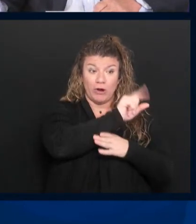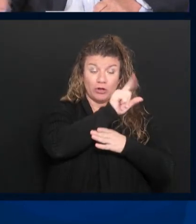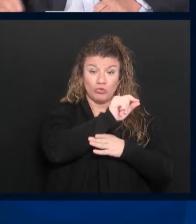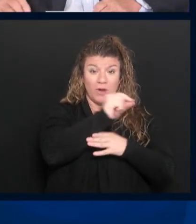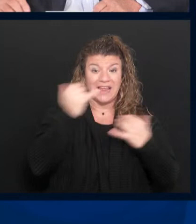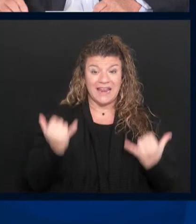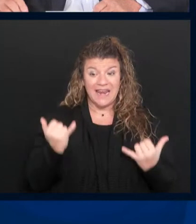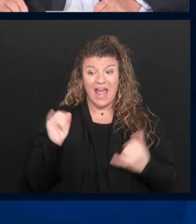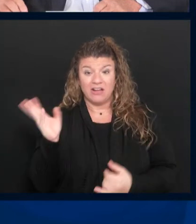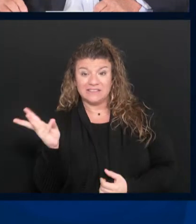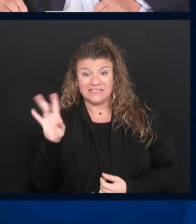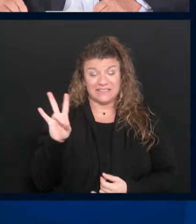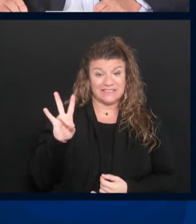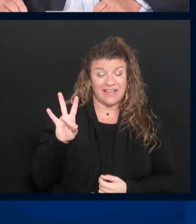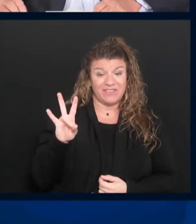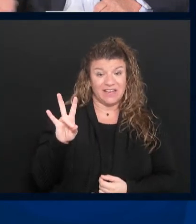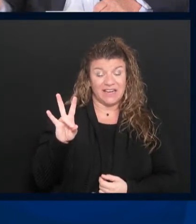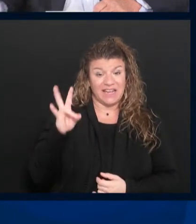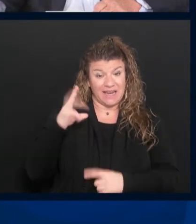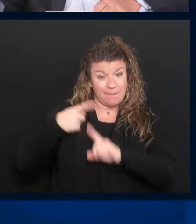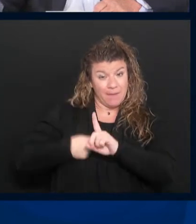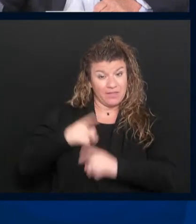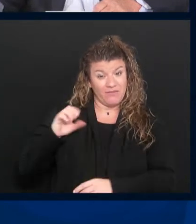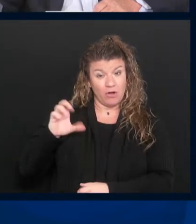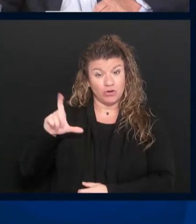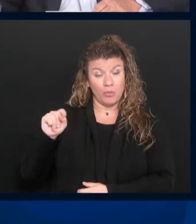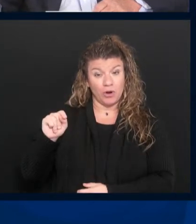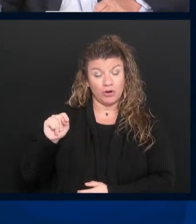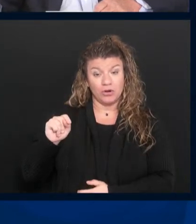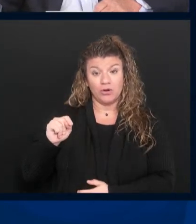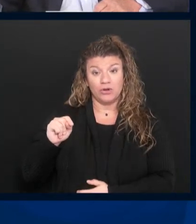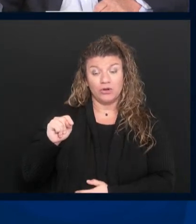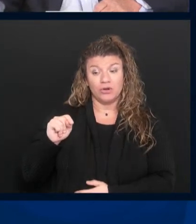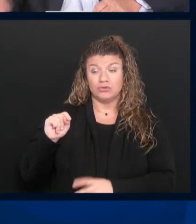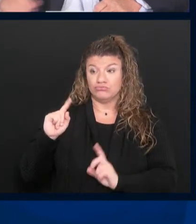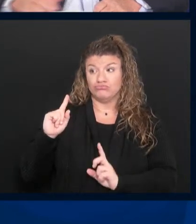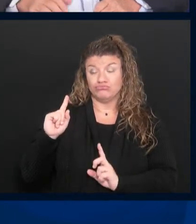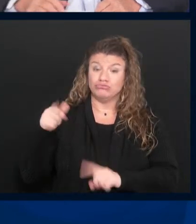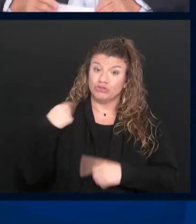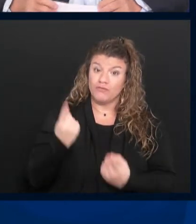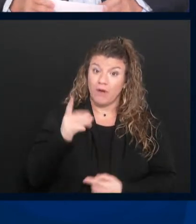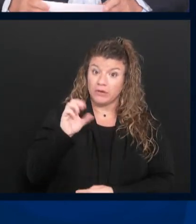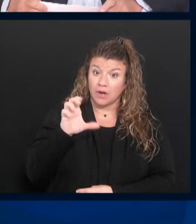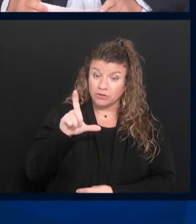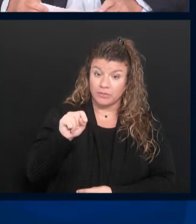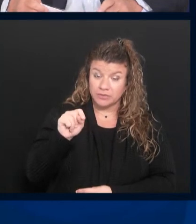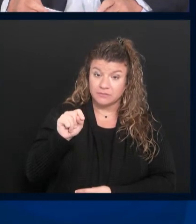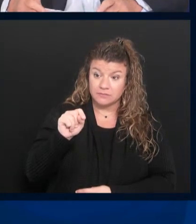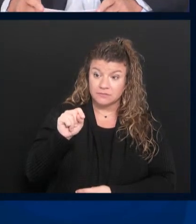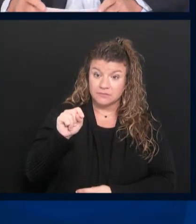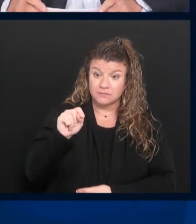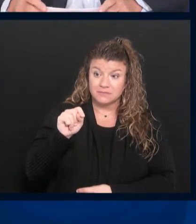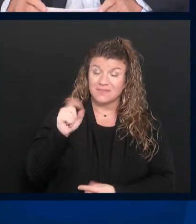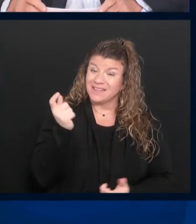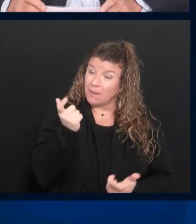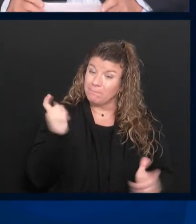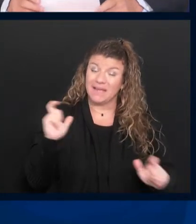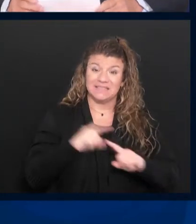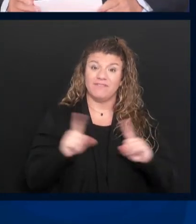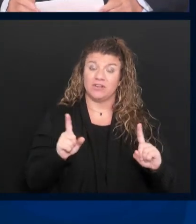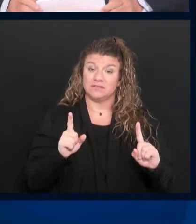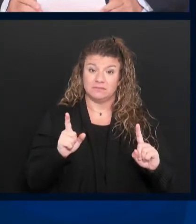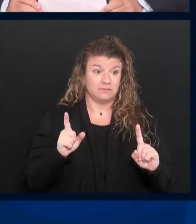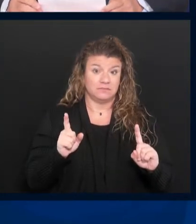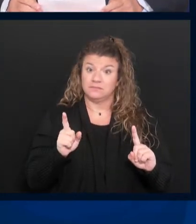to 67 in the month of October, so far in October, it's a big difference. It's a